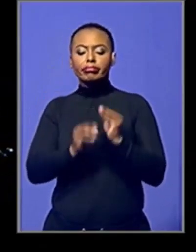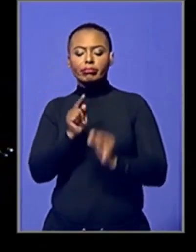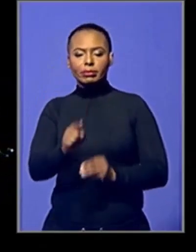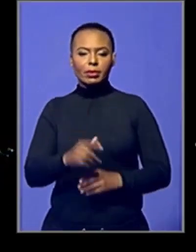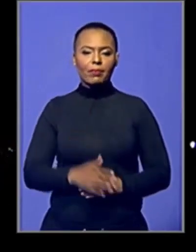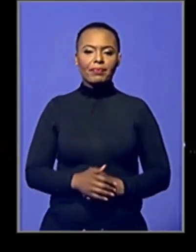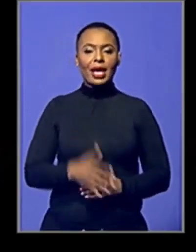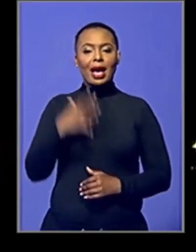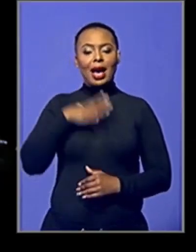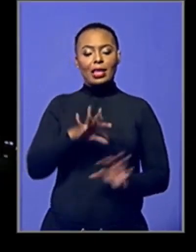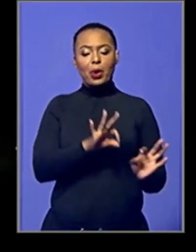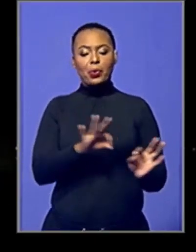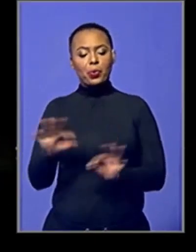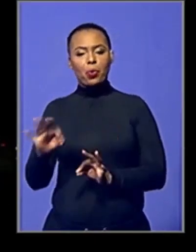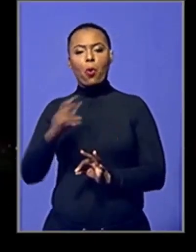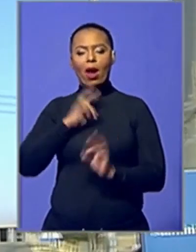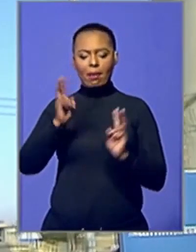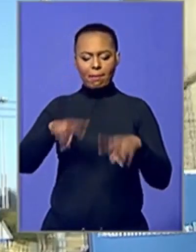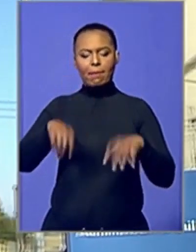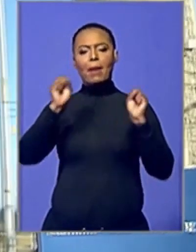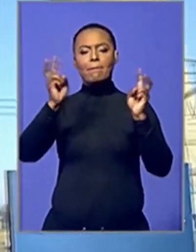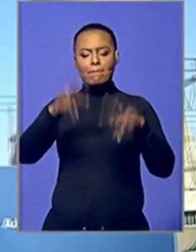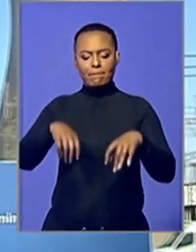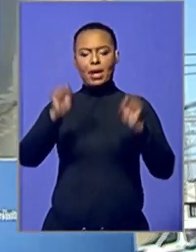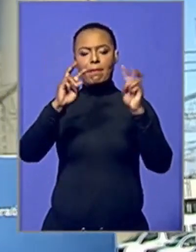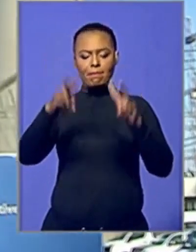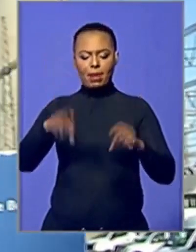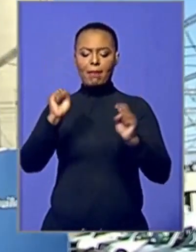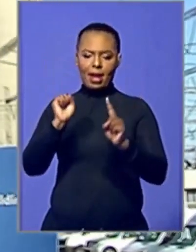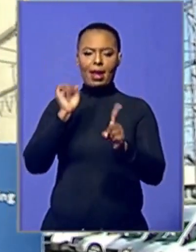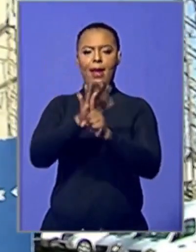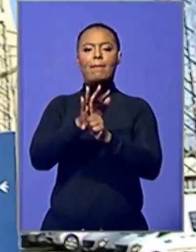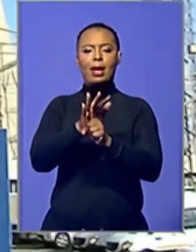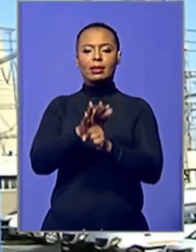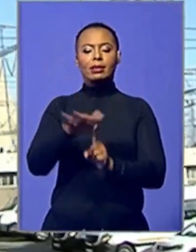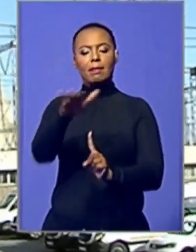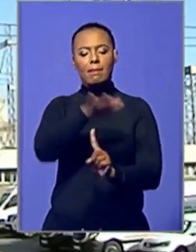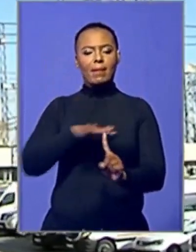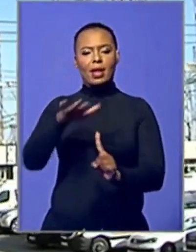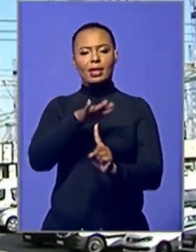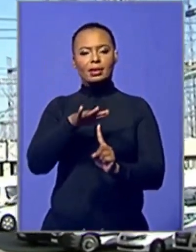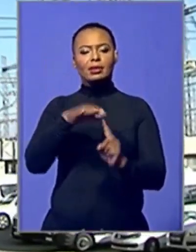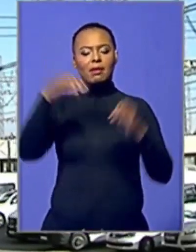ding di bakilwe ke ho kgawa khafetsa ha phepelo ya motlakase le ha o le jwalo o hlalositse ha